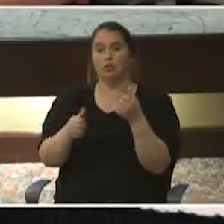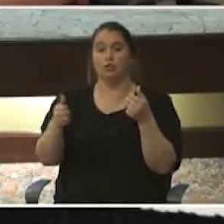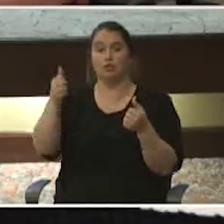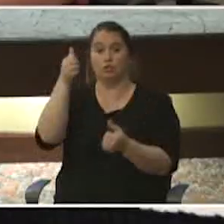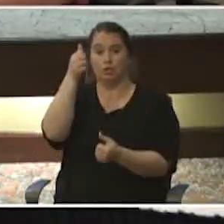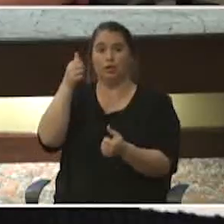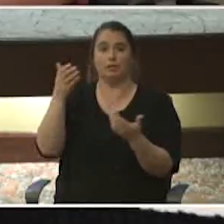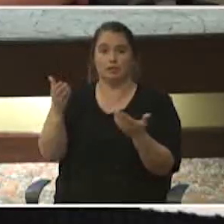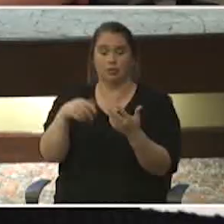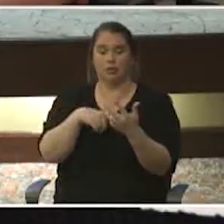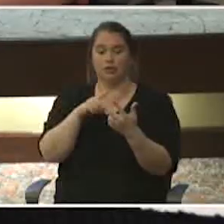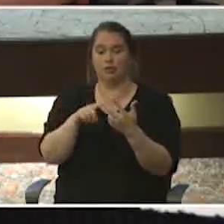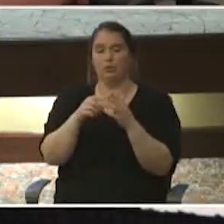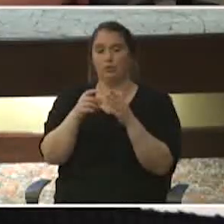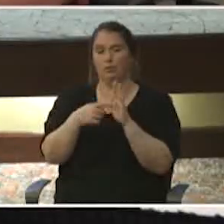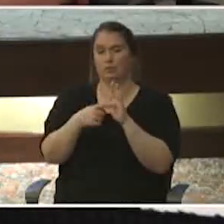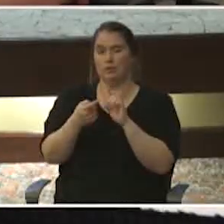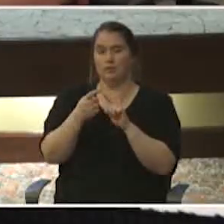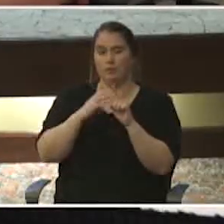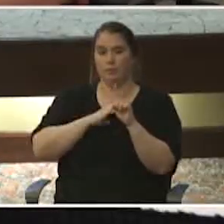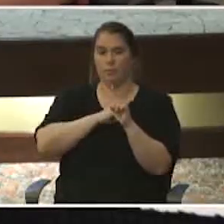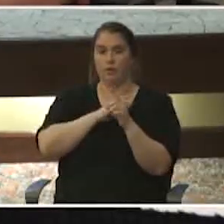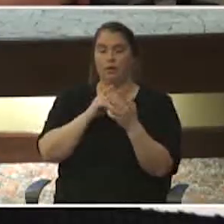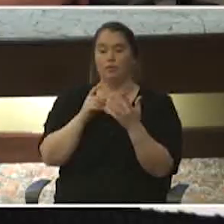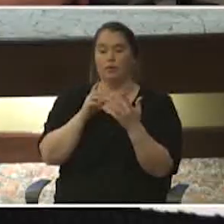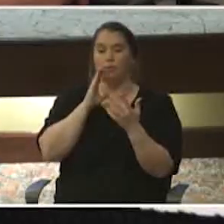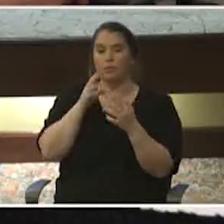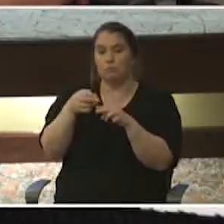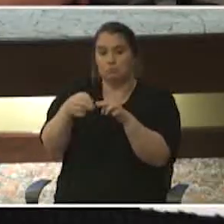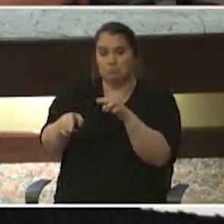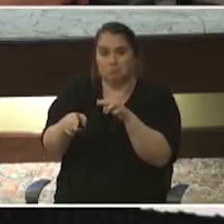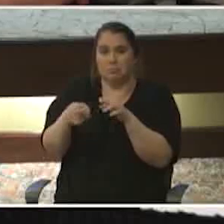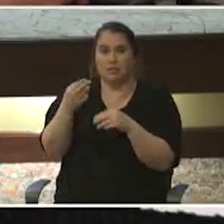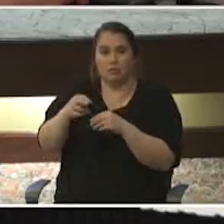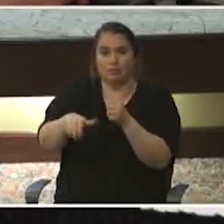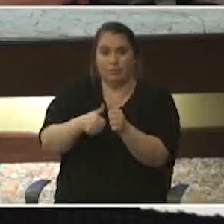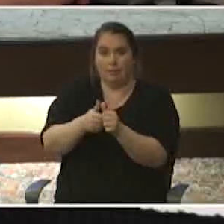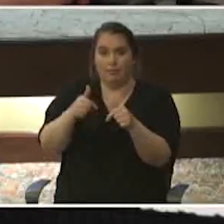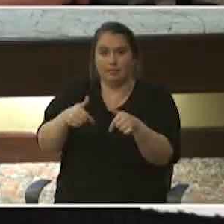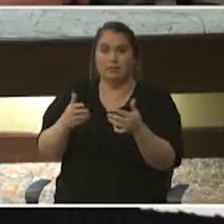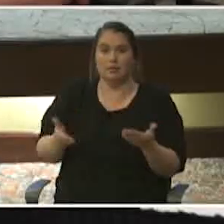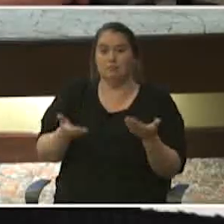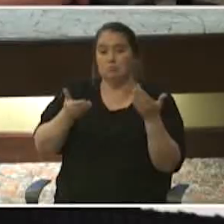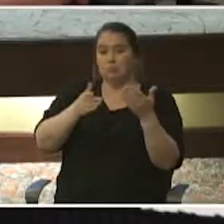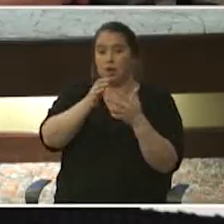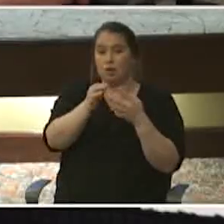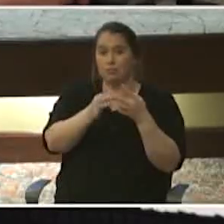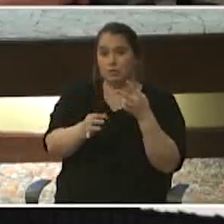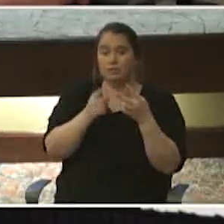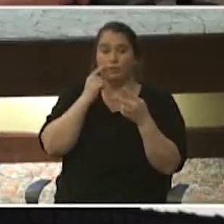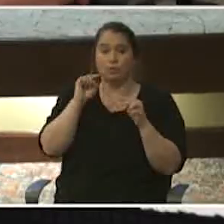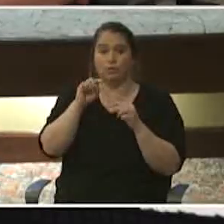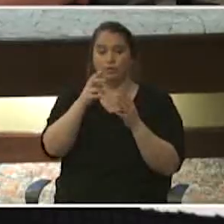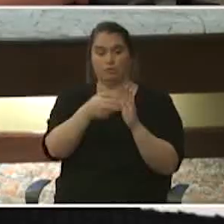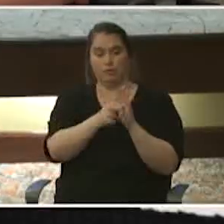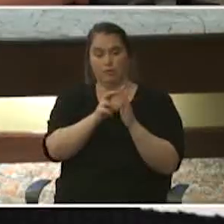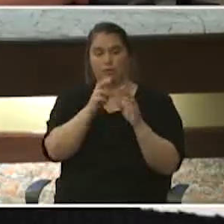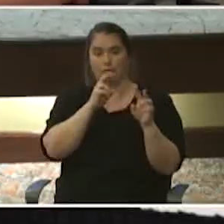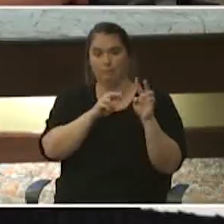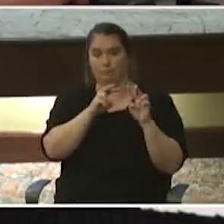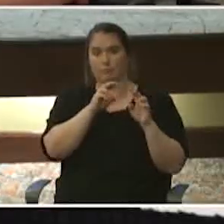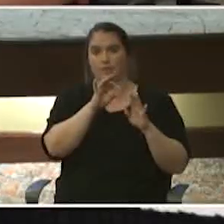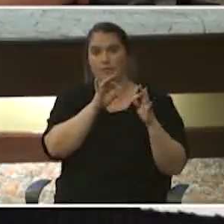board. We'll walk you through a brief bit of history and present a few ordinance options for your review and feedback. If you direct